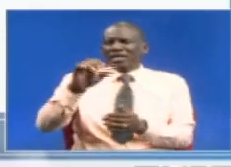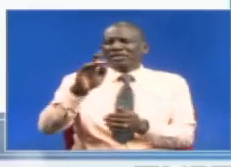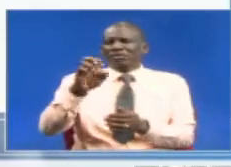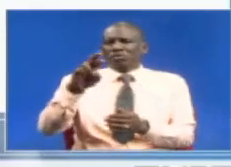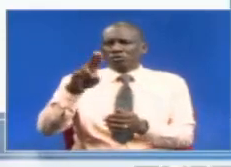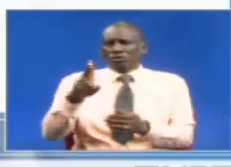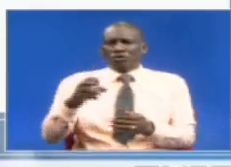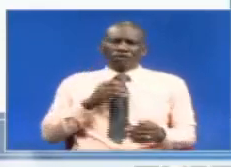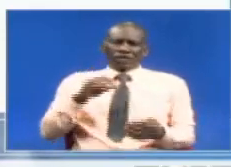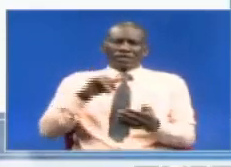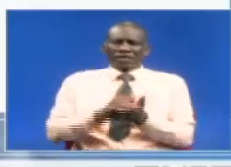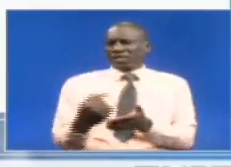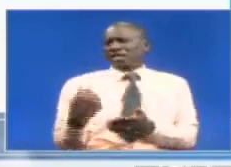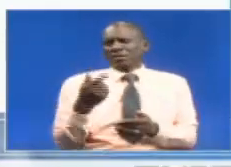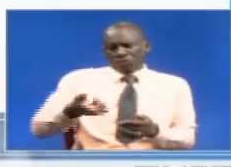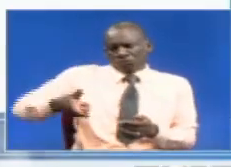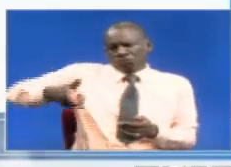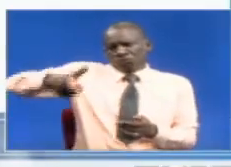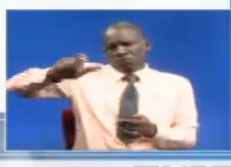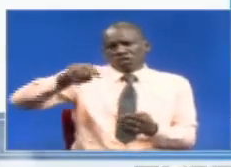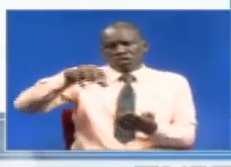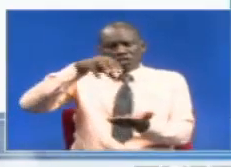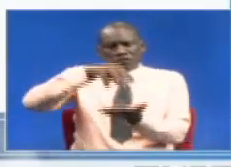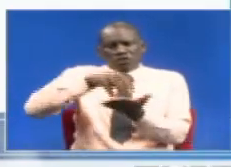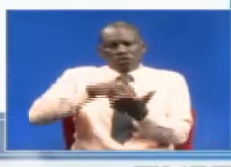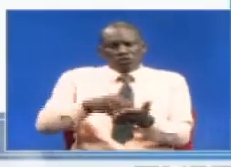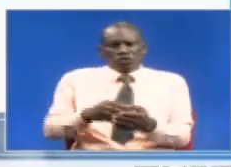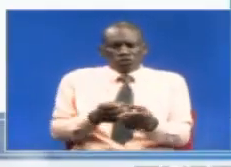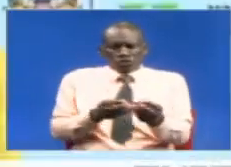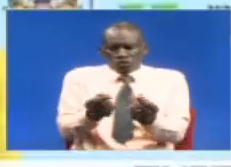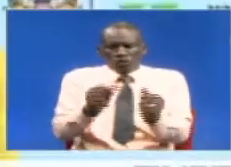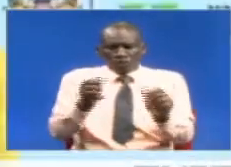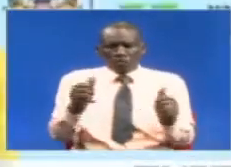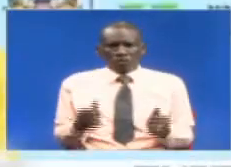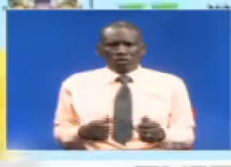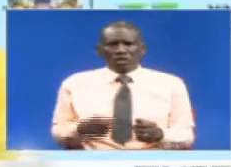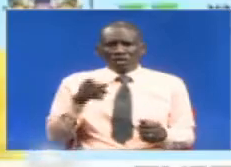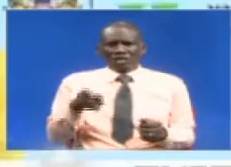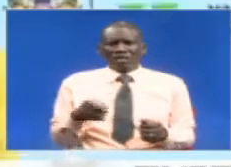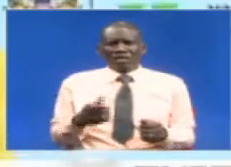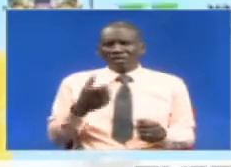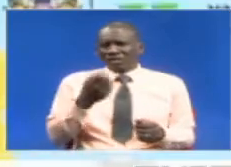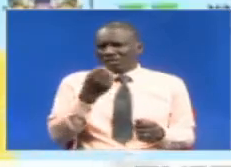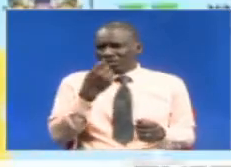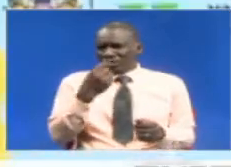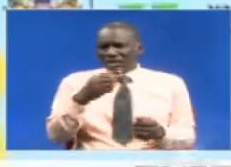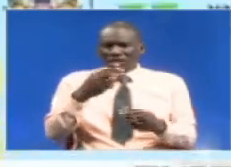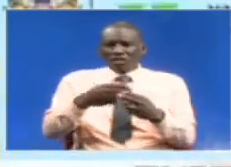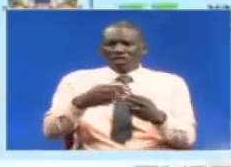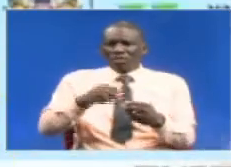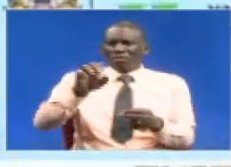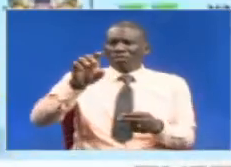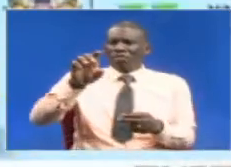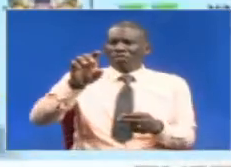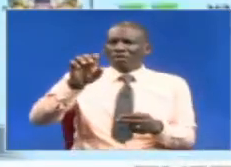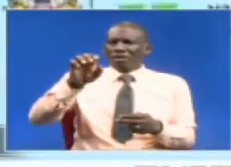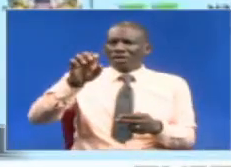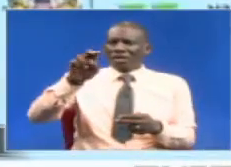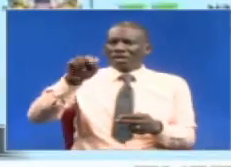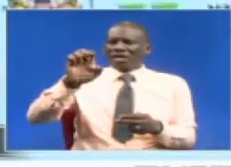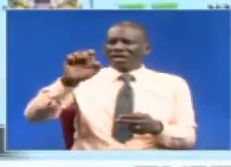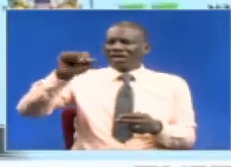that the numbers will rise if the situation remains unchecked. This drug called Nevirapine, one tablet